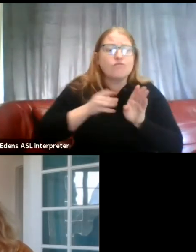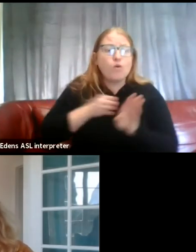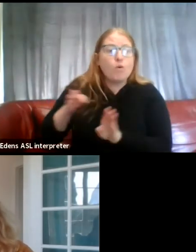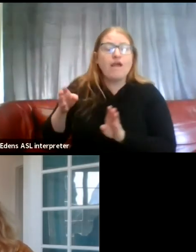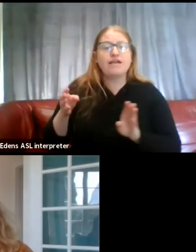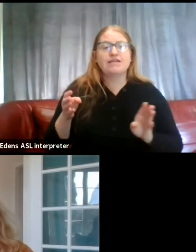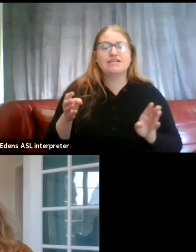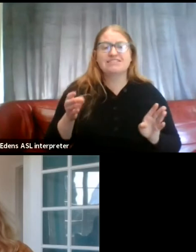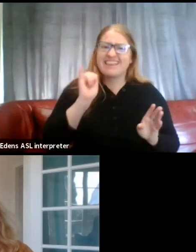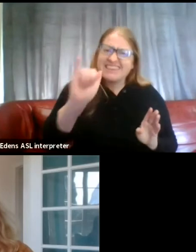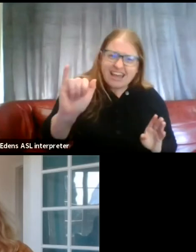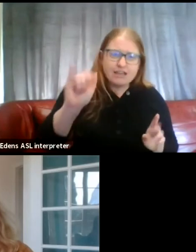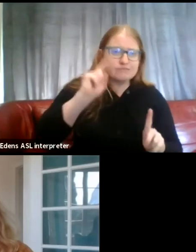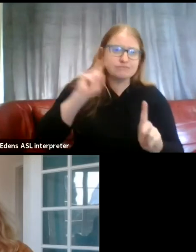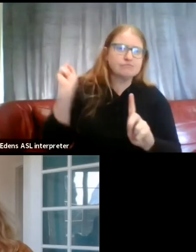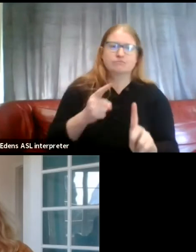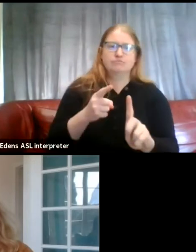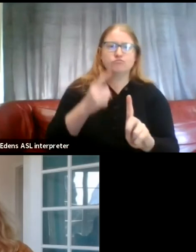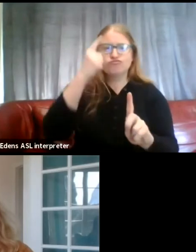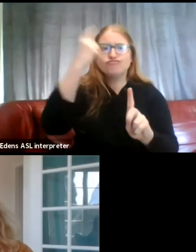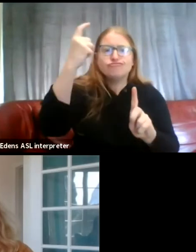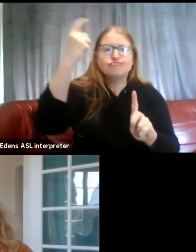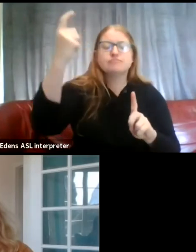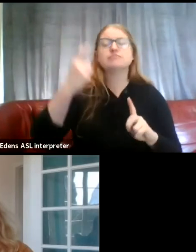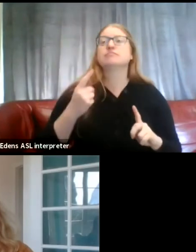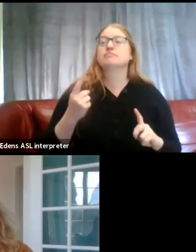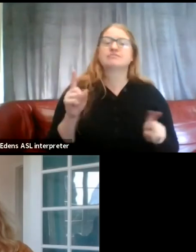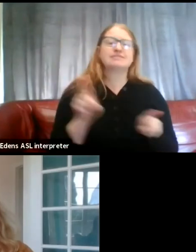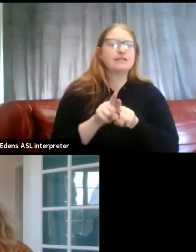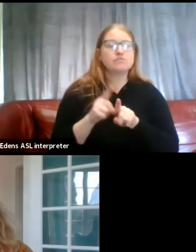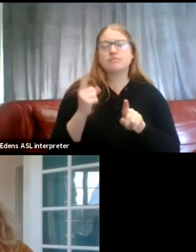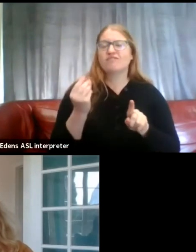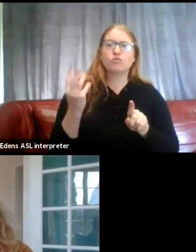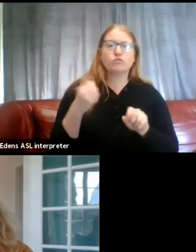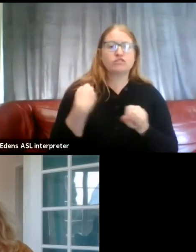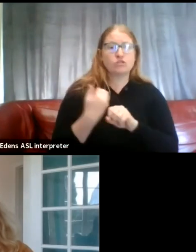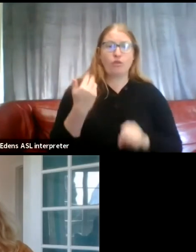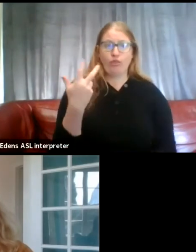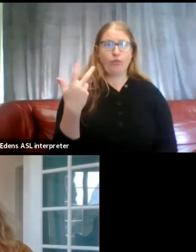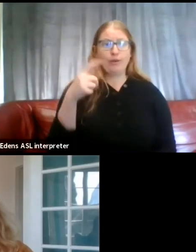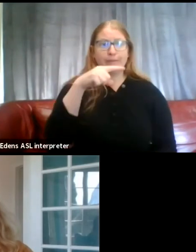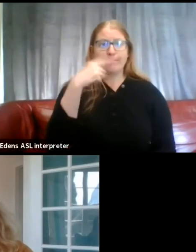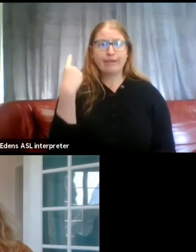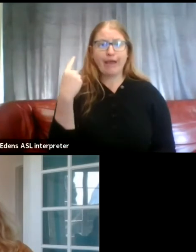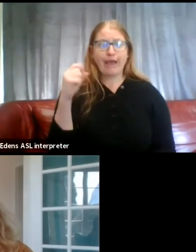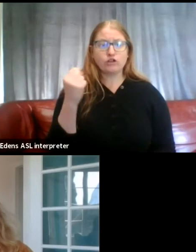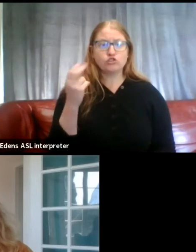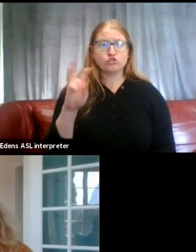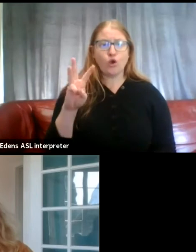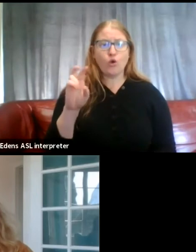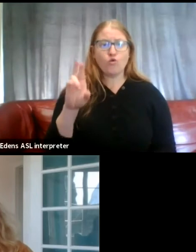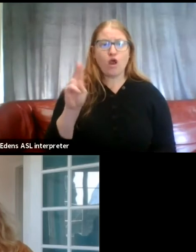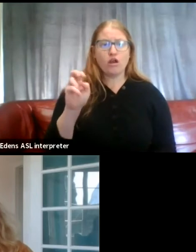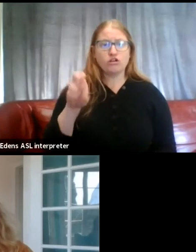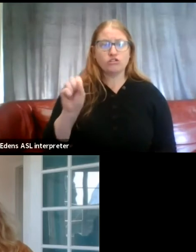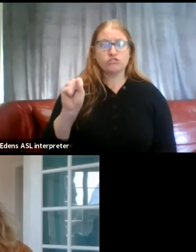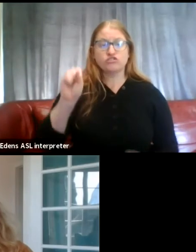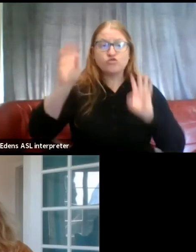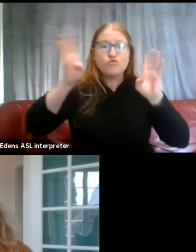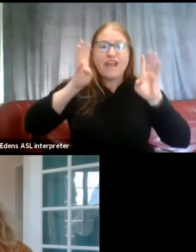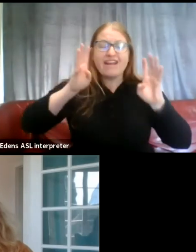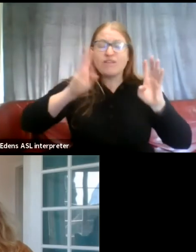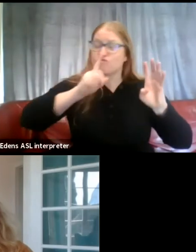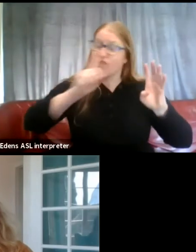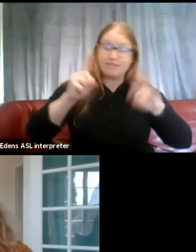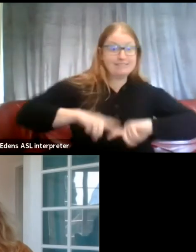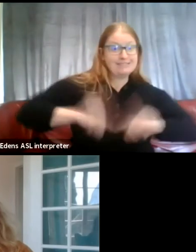the dream, is that you should have, as there were a couple of years ago, 3 Black showrunners and ABC creating radically different shows. Then you get to